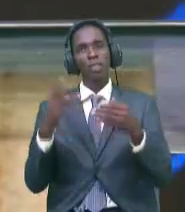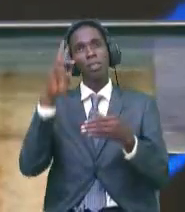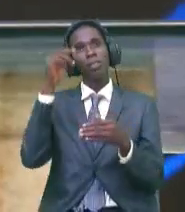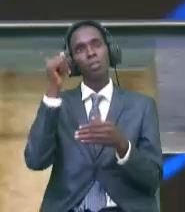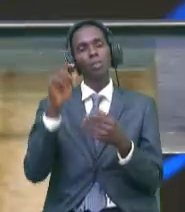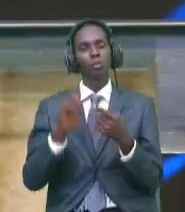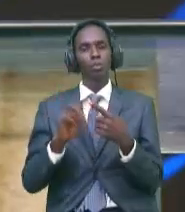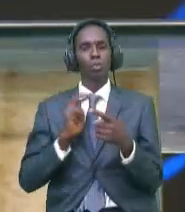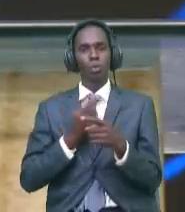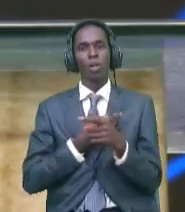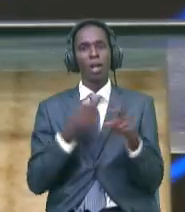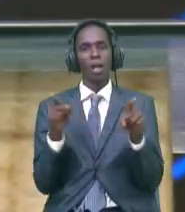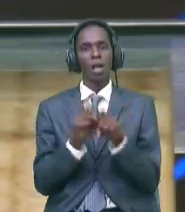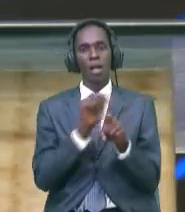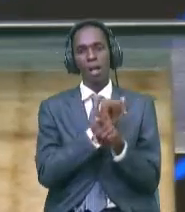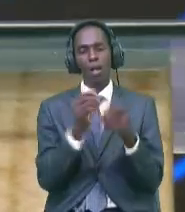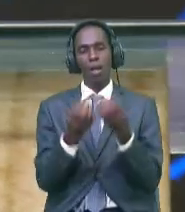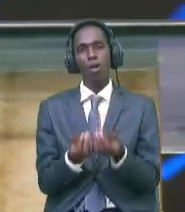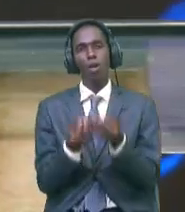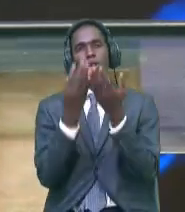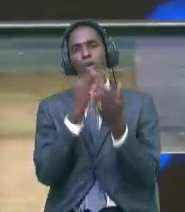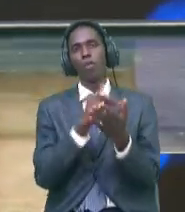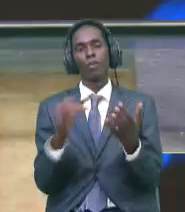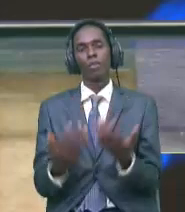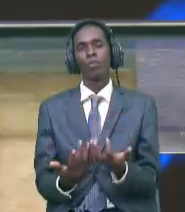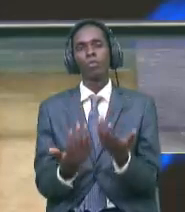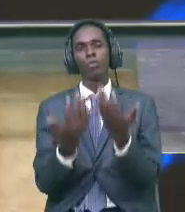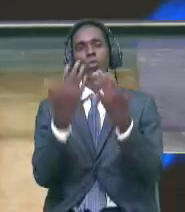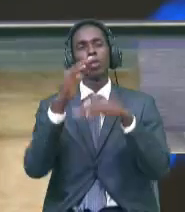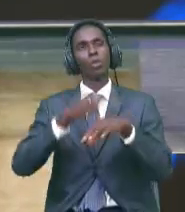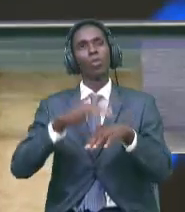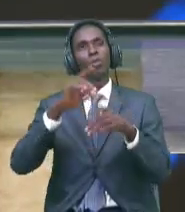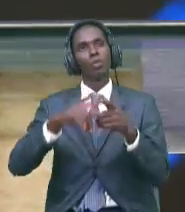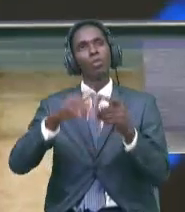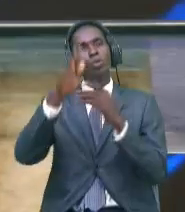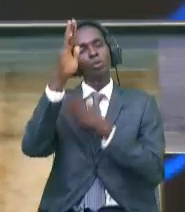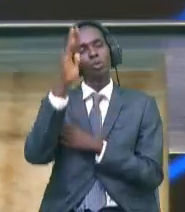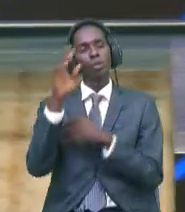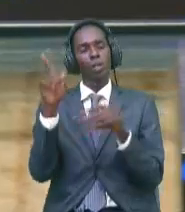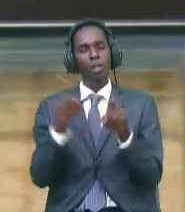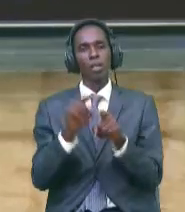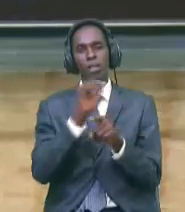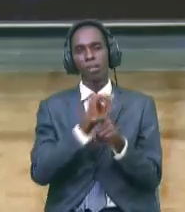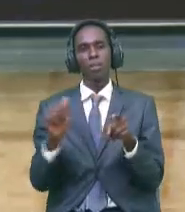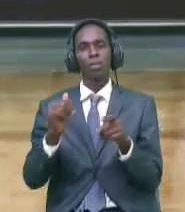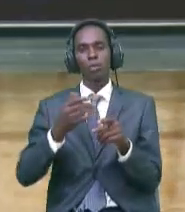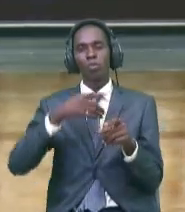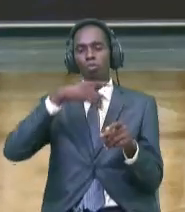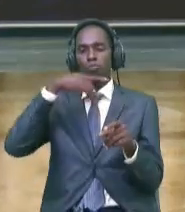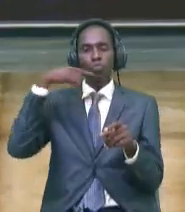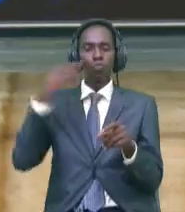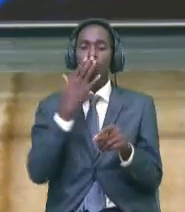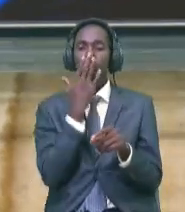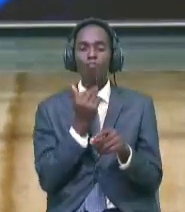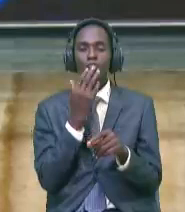an offering and a sacrifice to God for a sweet-smelling savor. What's the